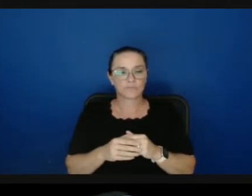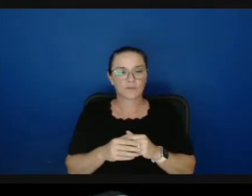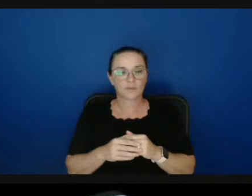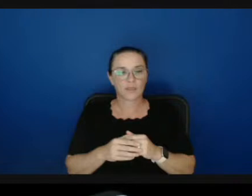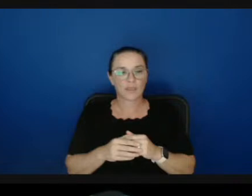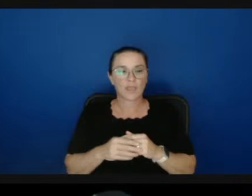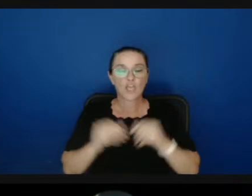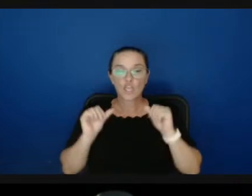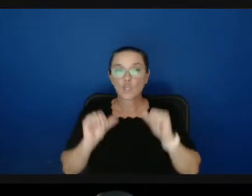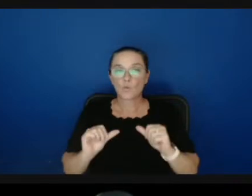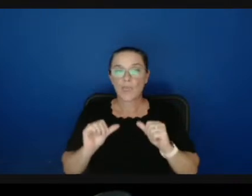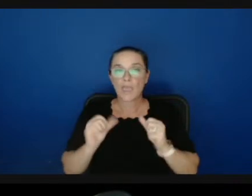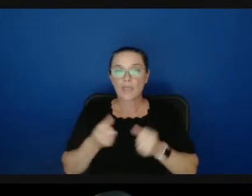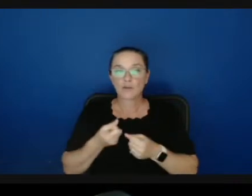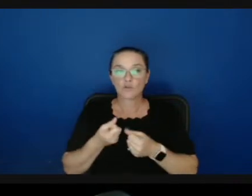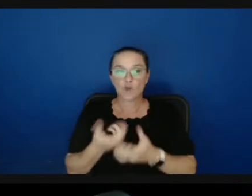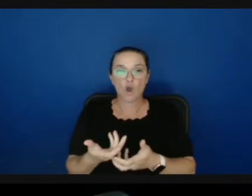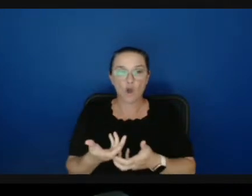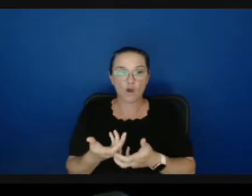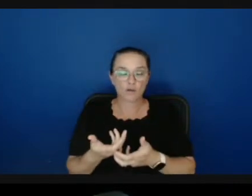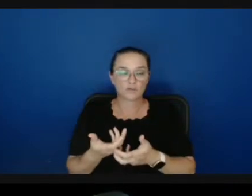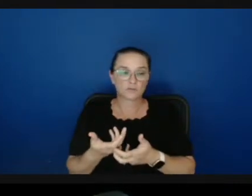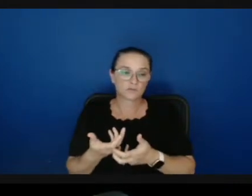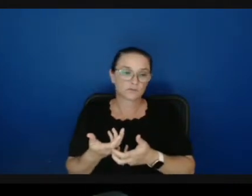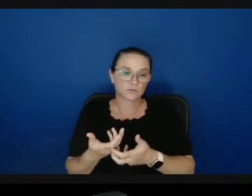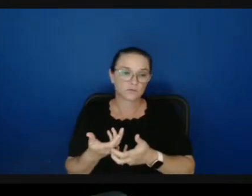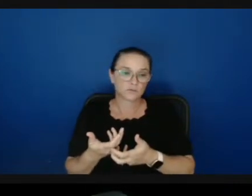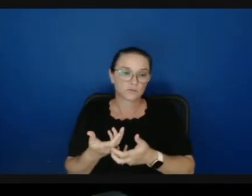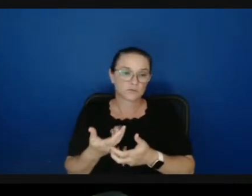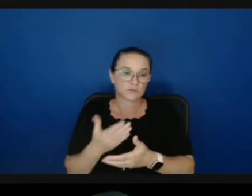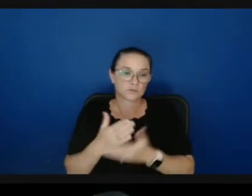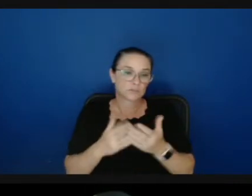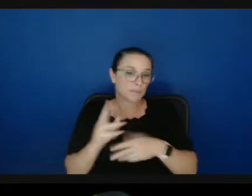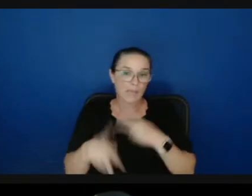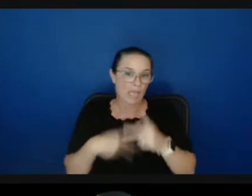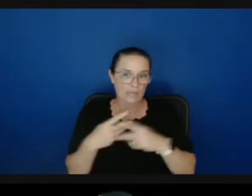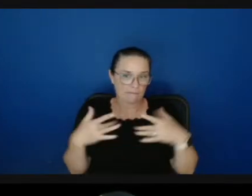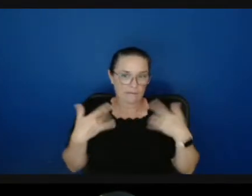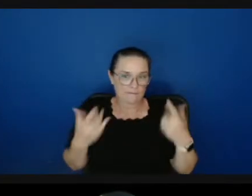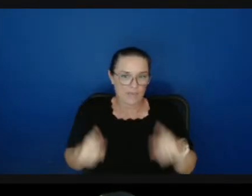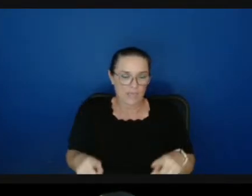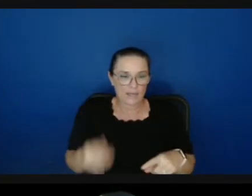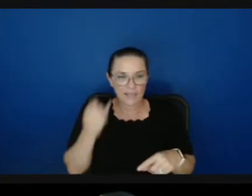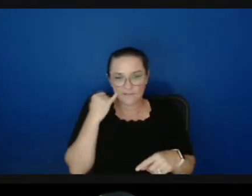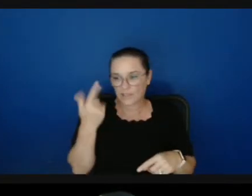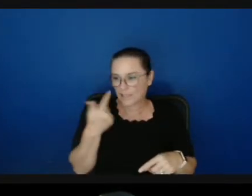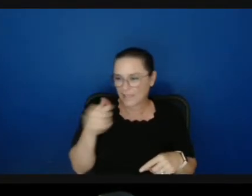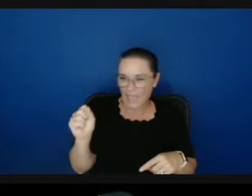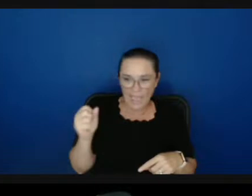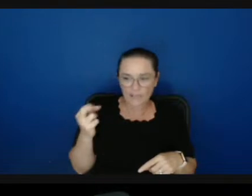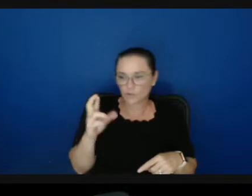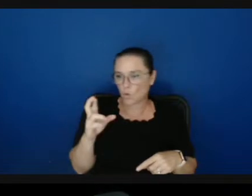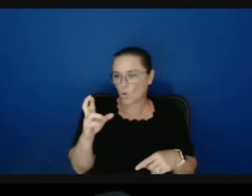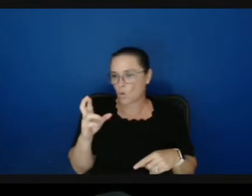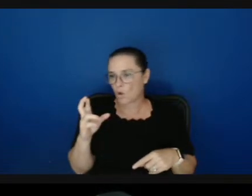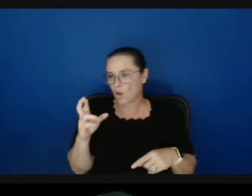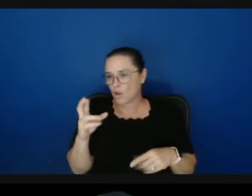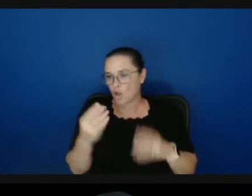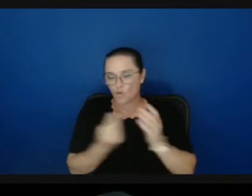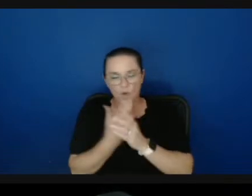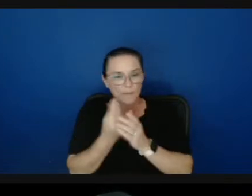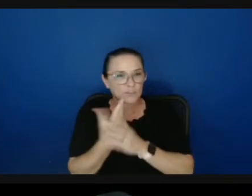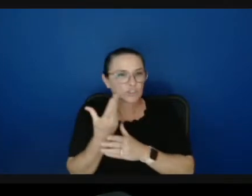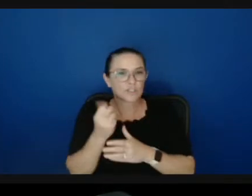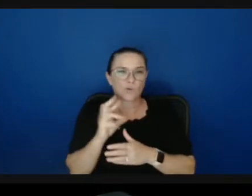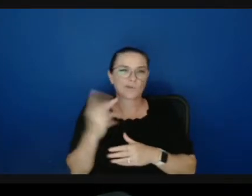can cause some kind of event, whether it's like a degassing event or a small eruption or like something